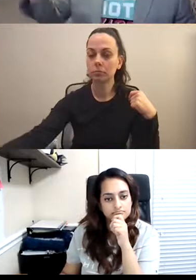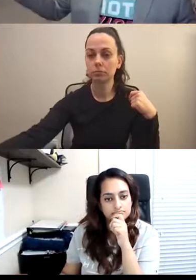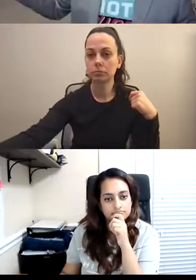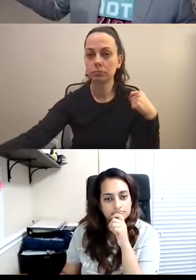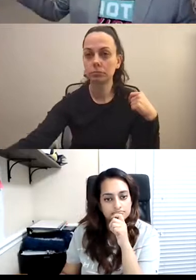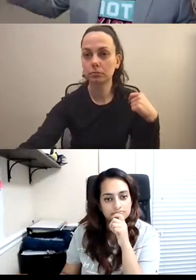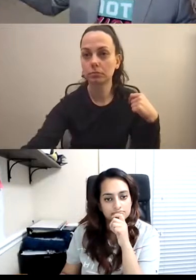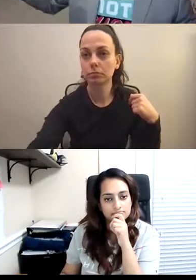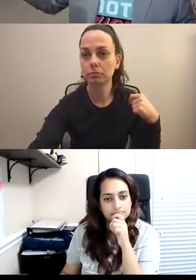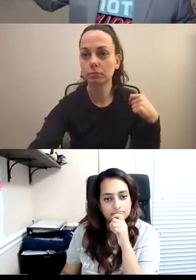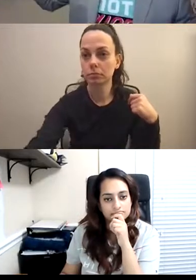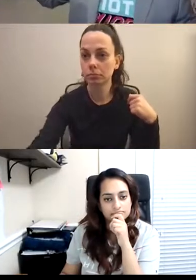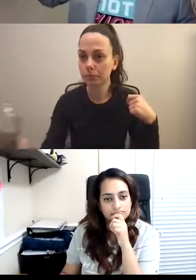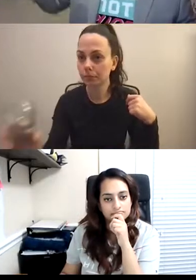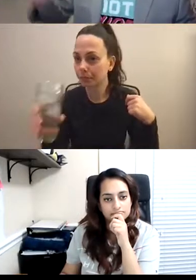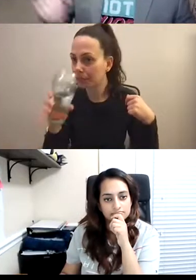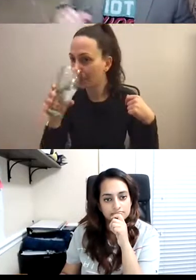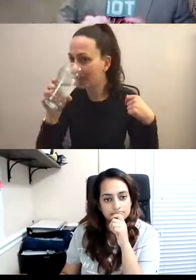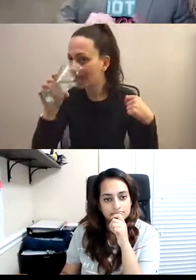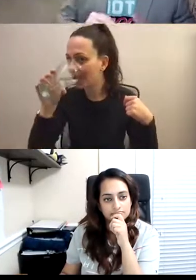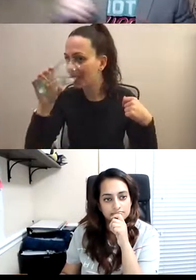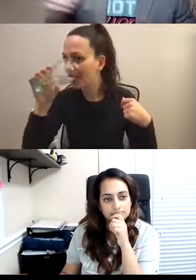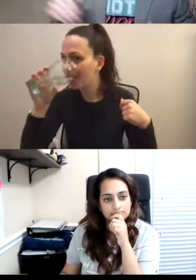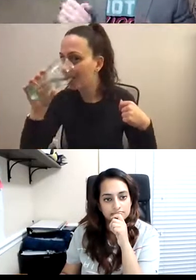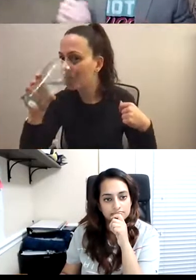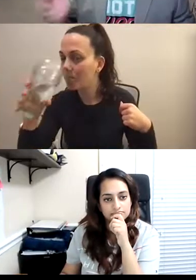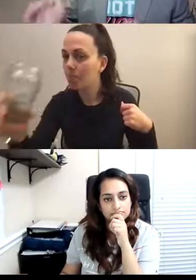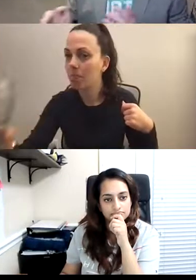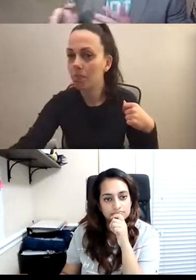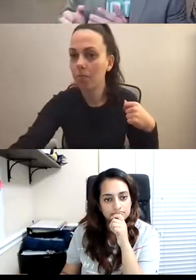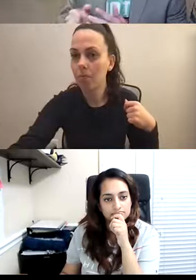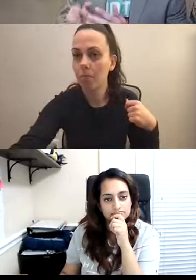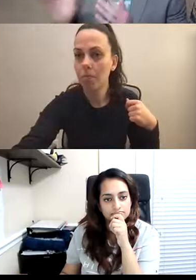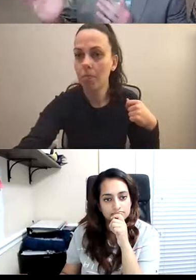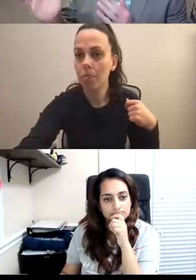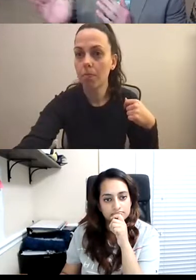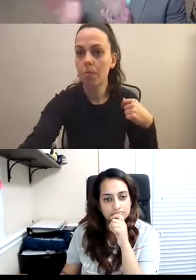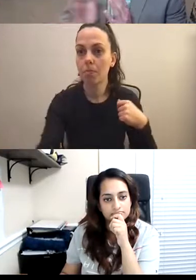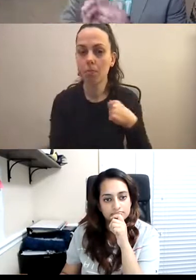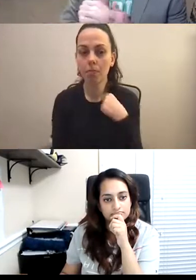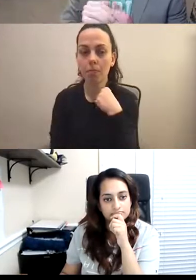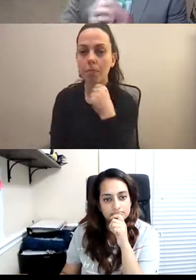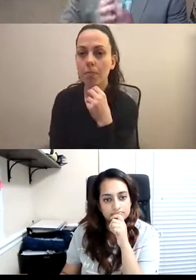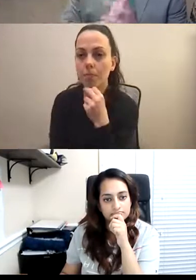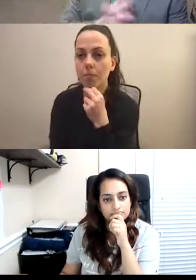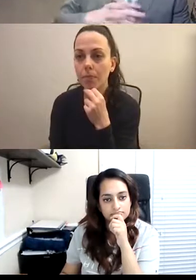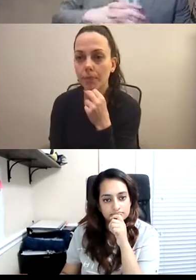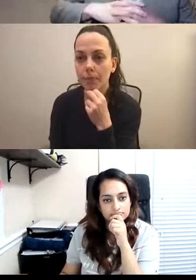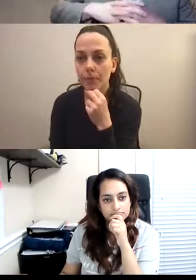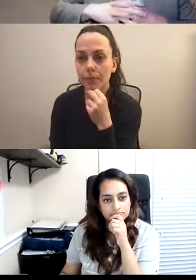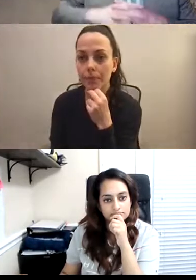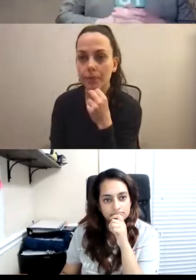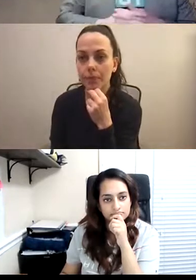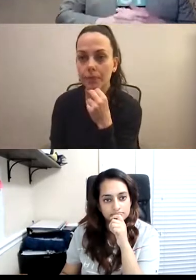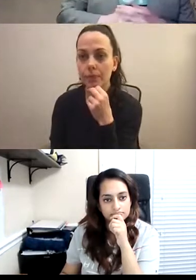for that husband figure"? Like, was there a specific event that created that for you?